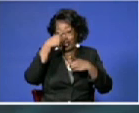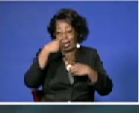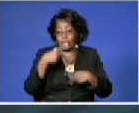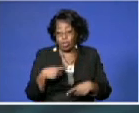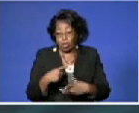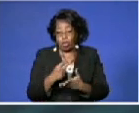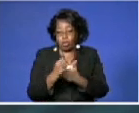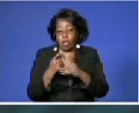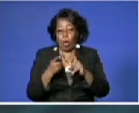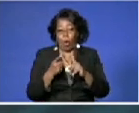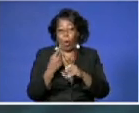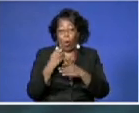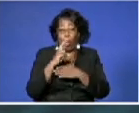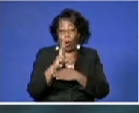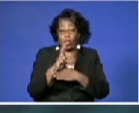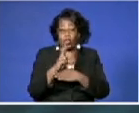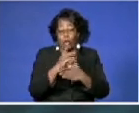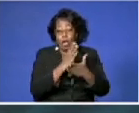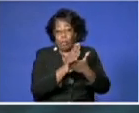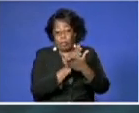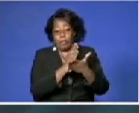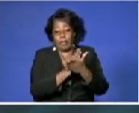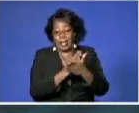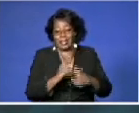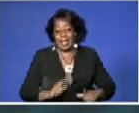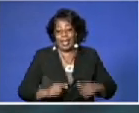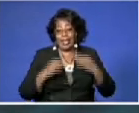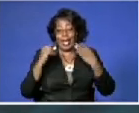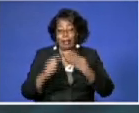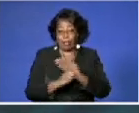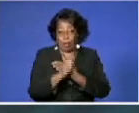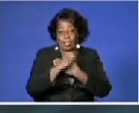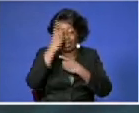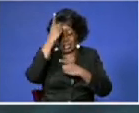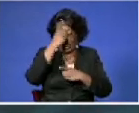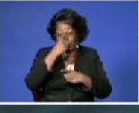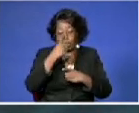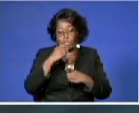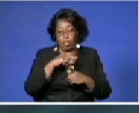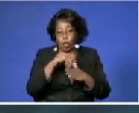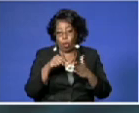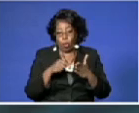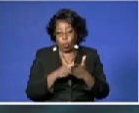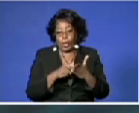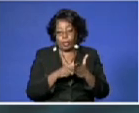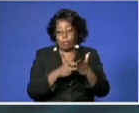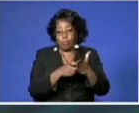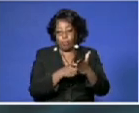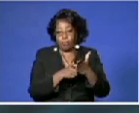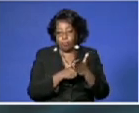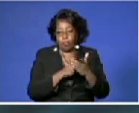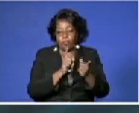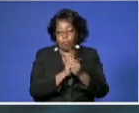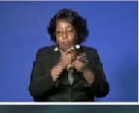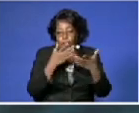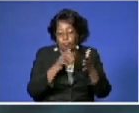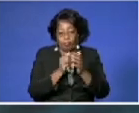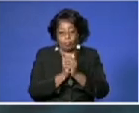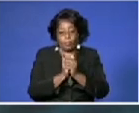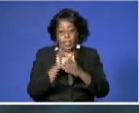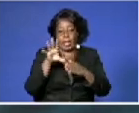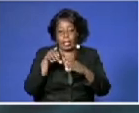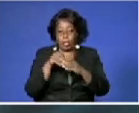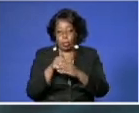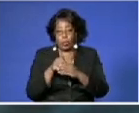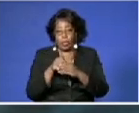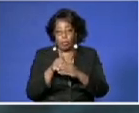treat, or prevent serious or life-threatening diseases or conditions when certain statutory criteria have been met, including that